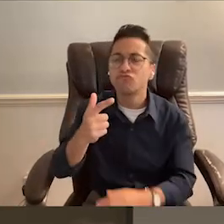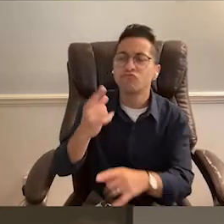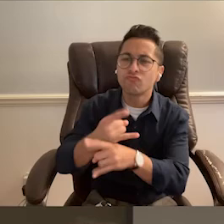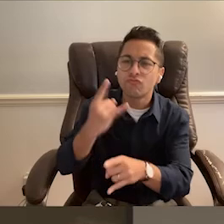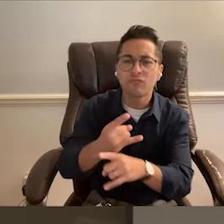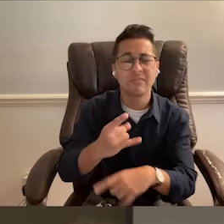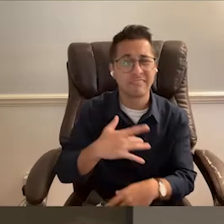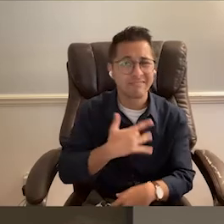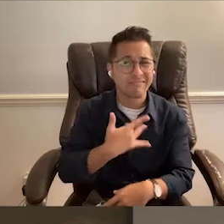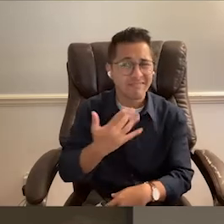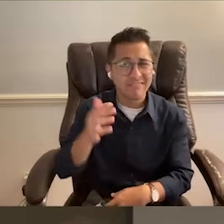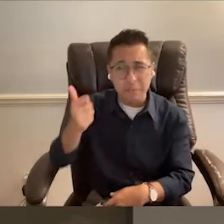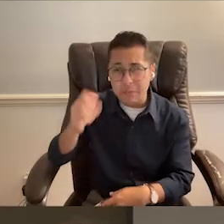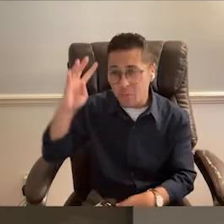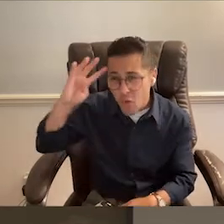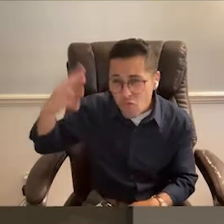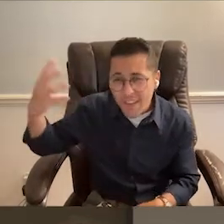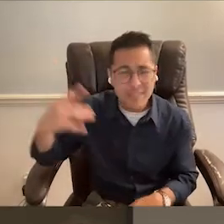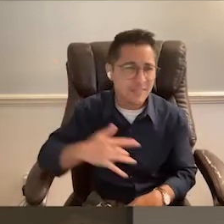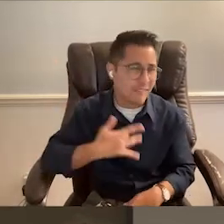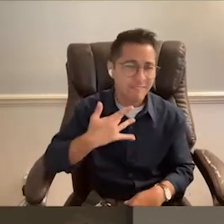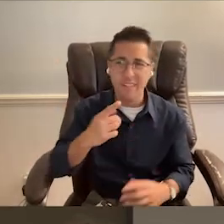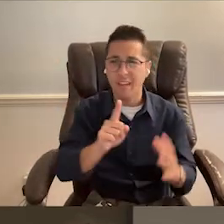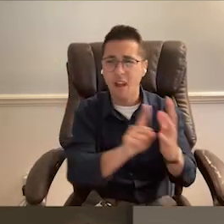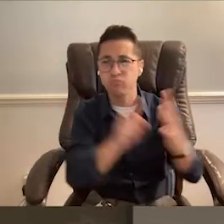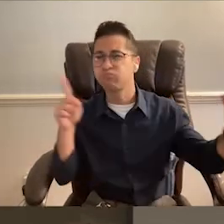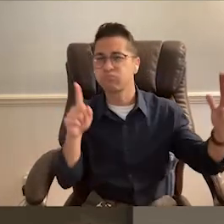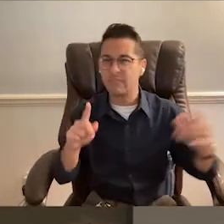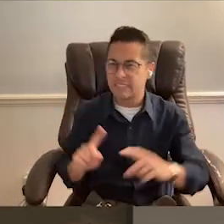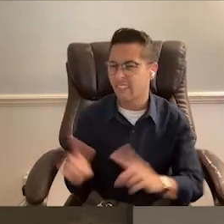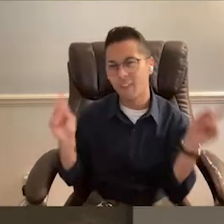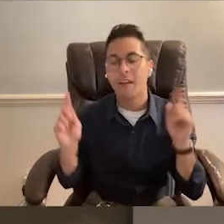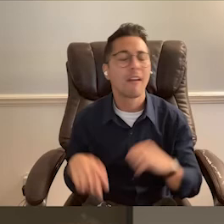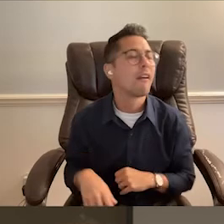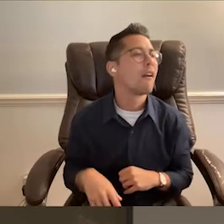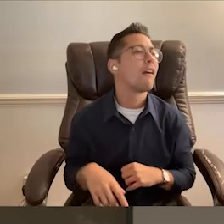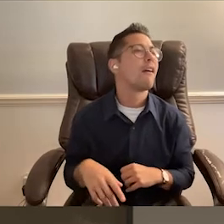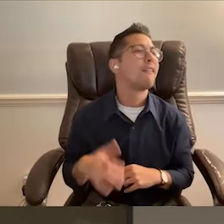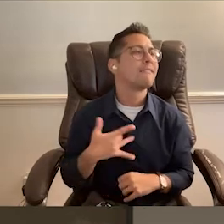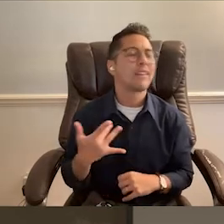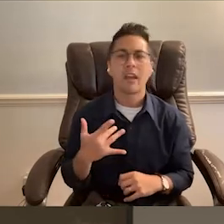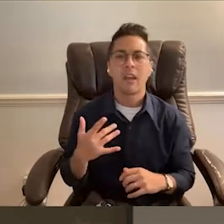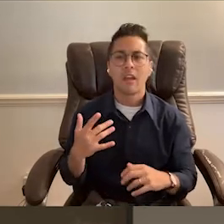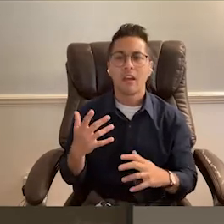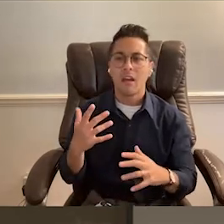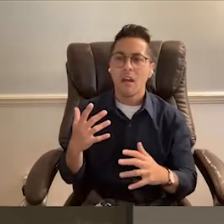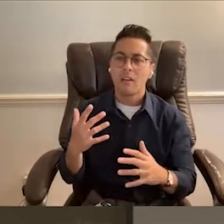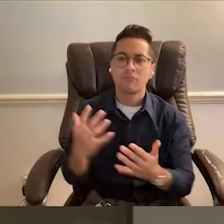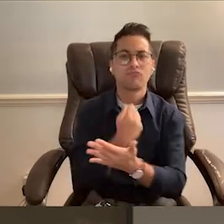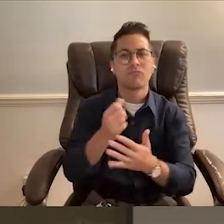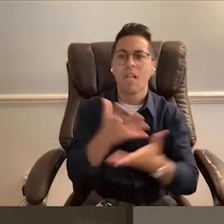using or abusing alcohol or drugs. They feel like they're going crazy, feel different from everyone